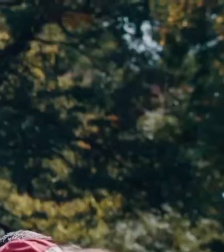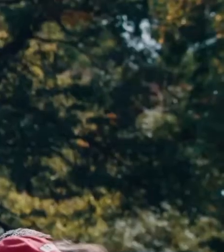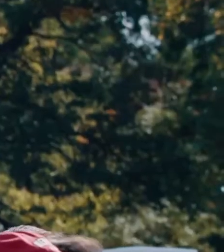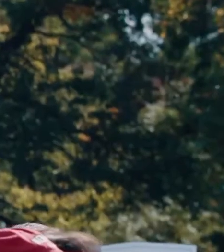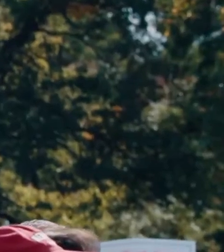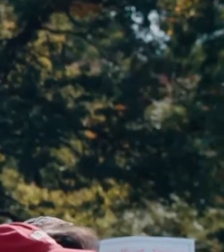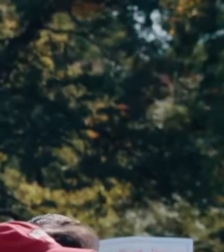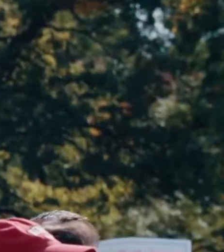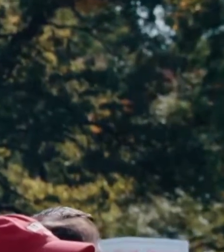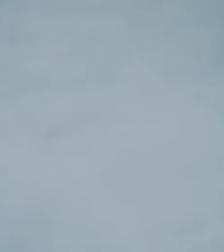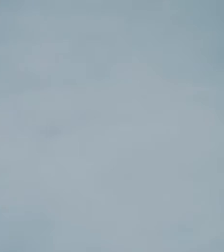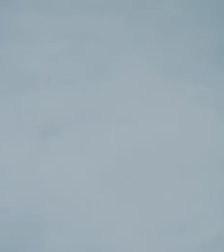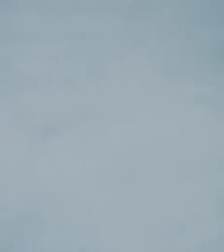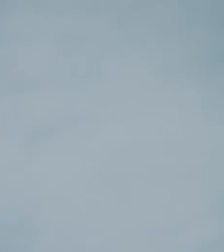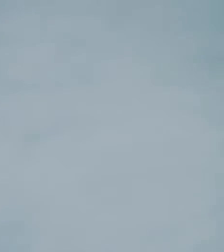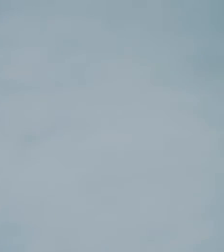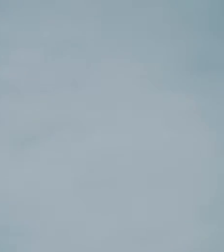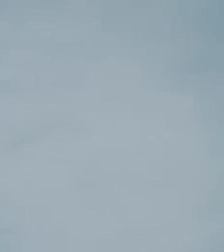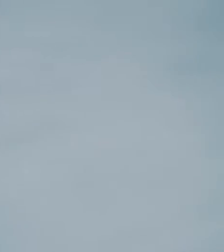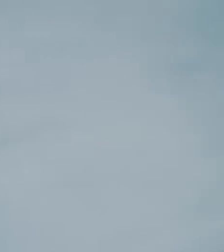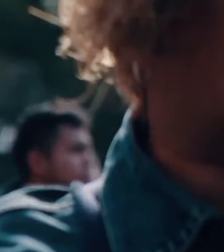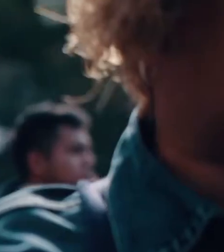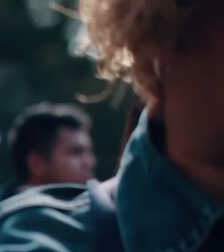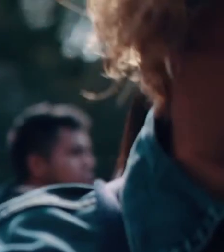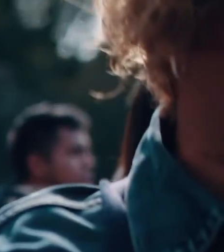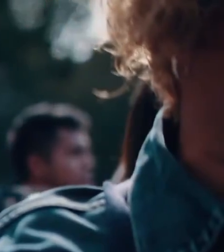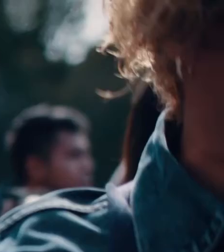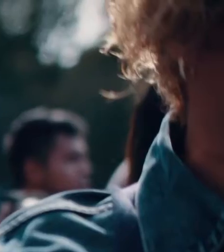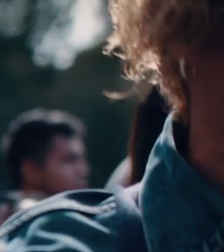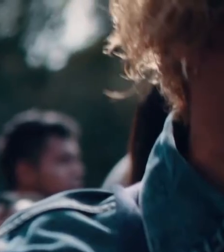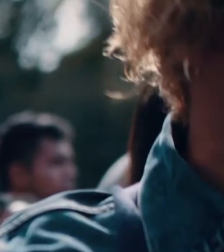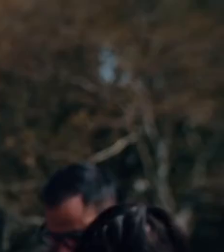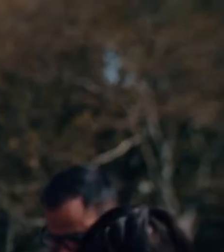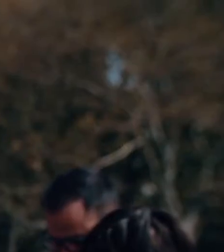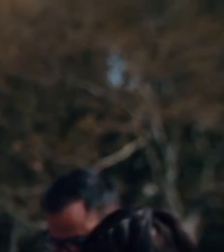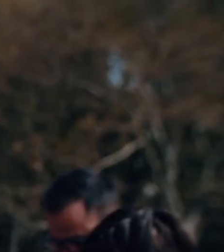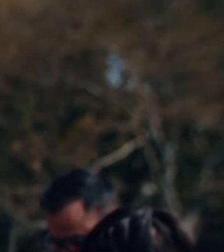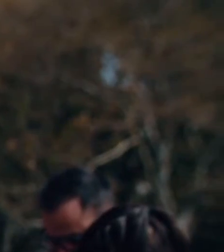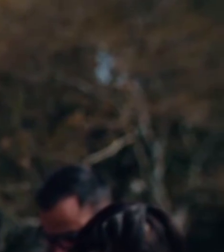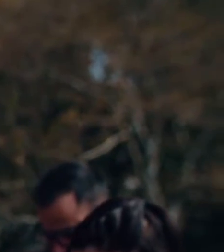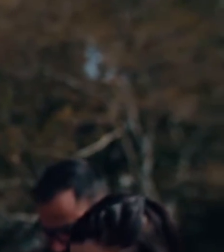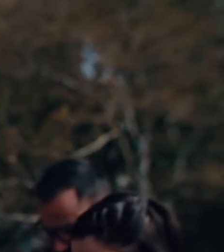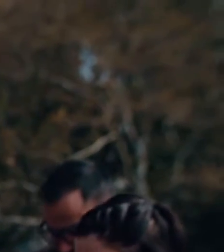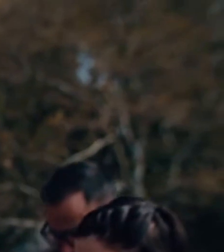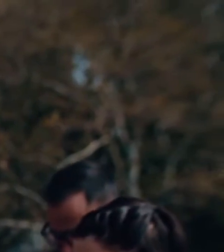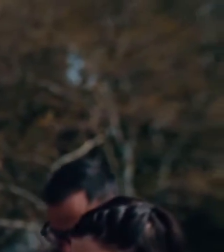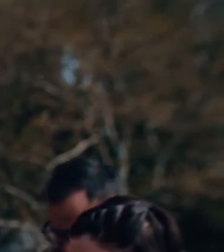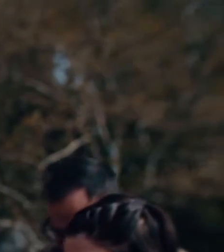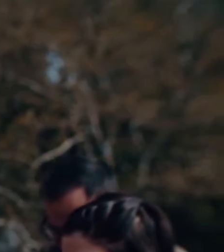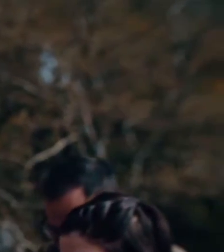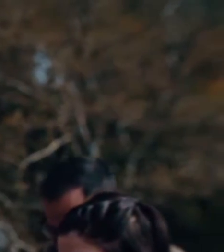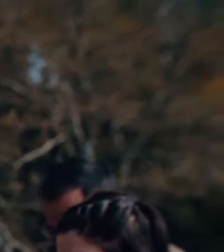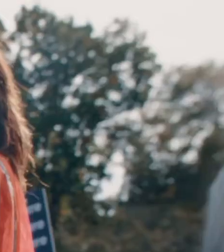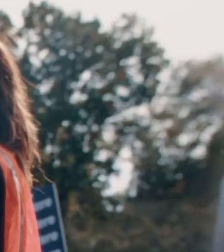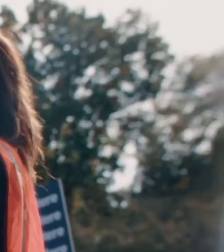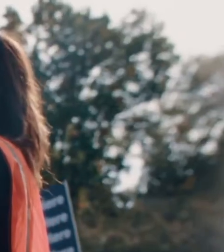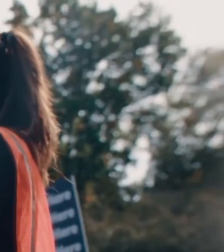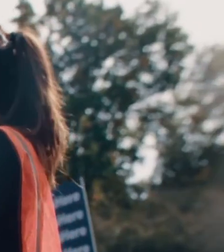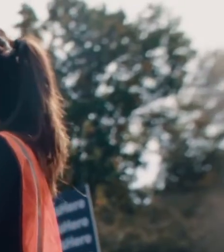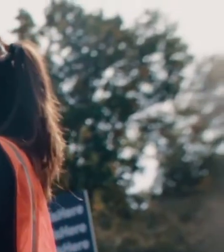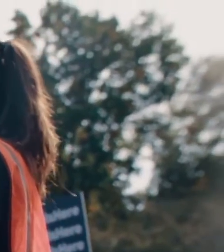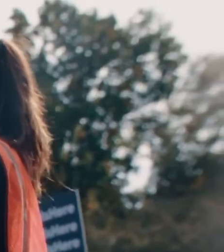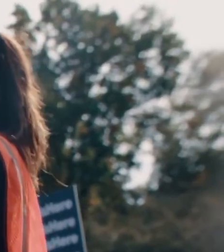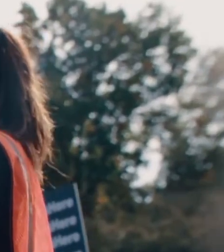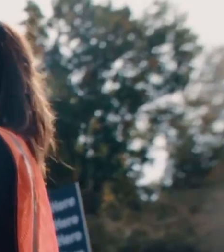nonprofit is the largest immigrant youth organization in the country that advocates for dreamers, and